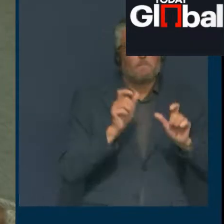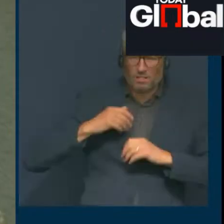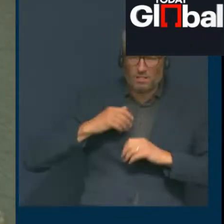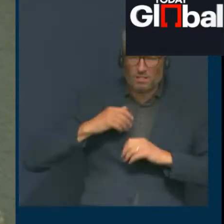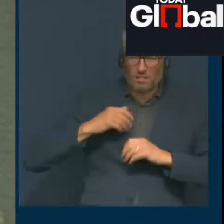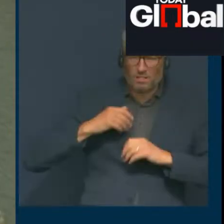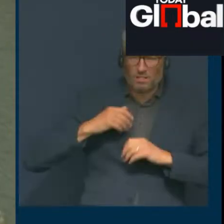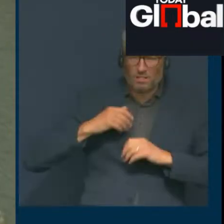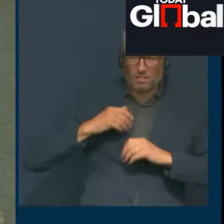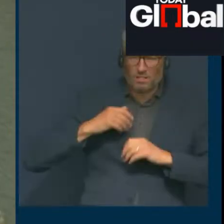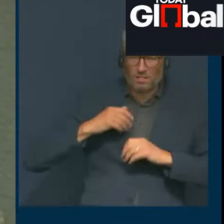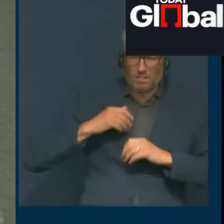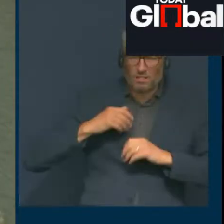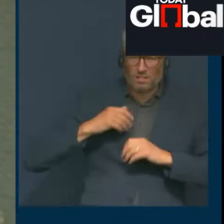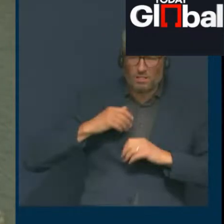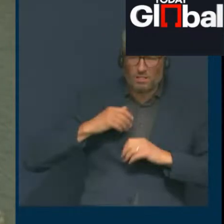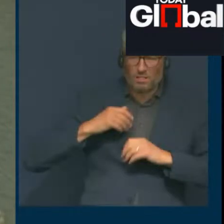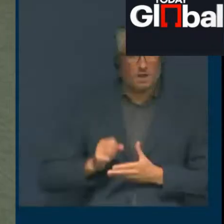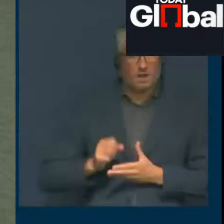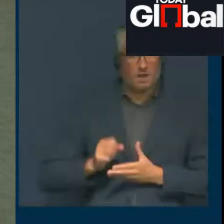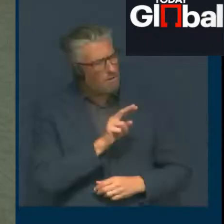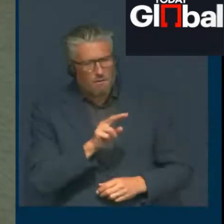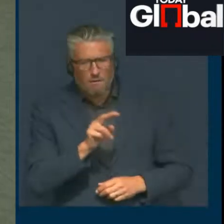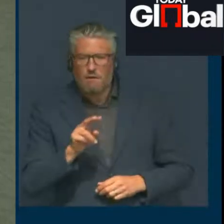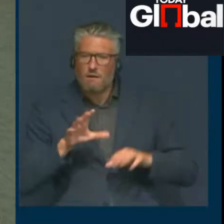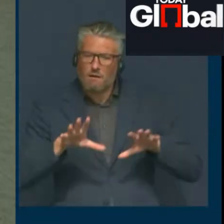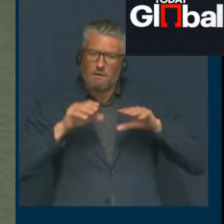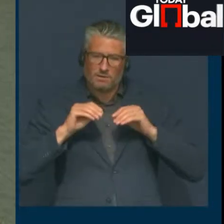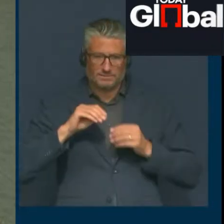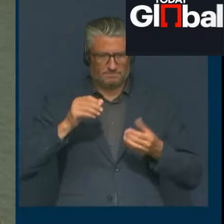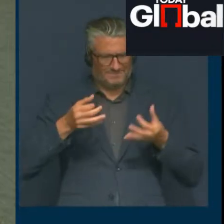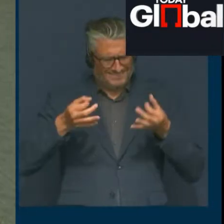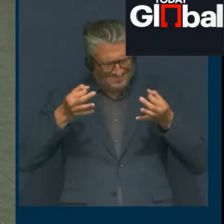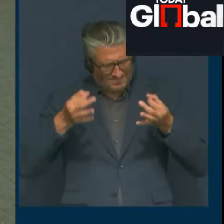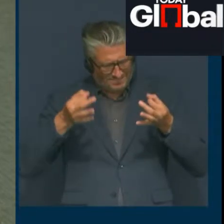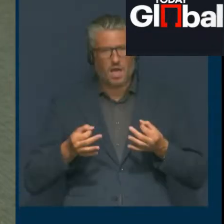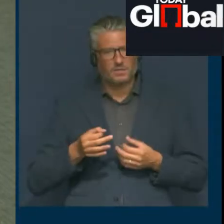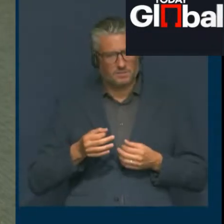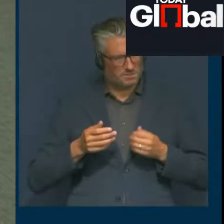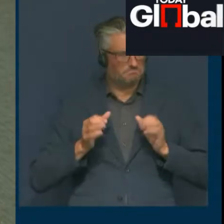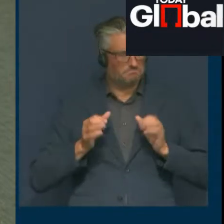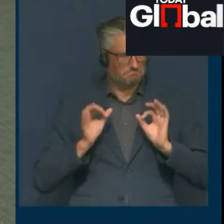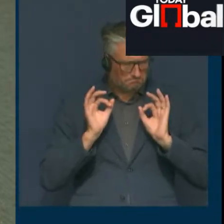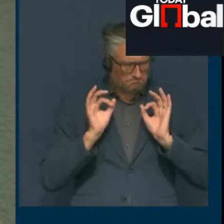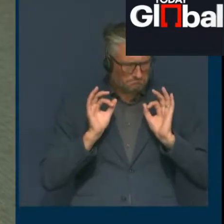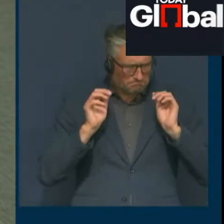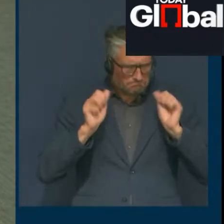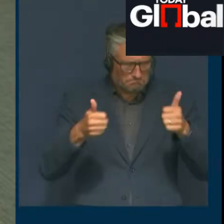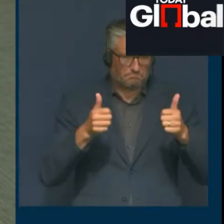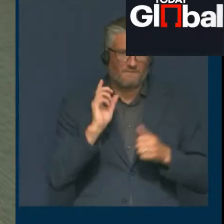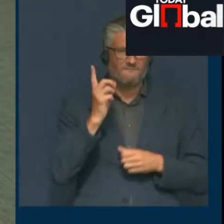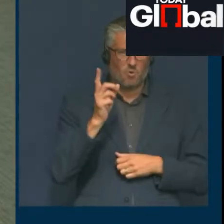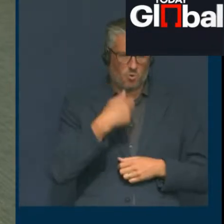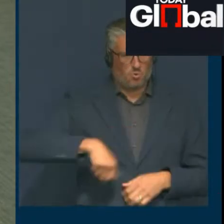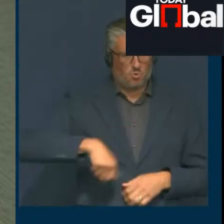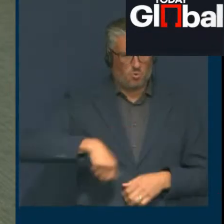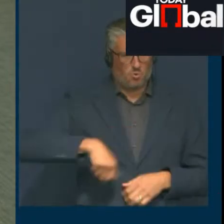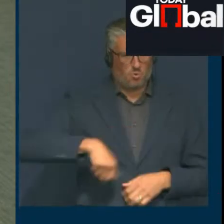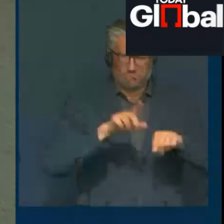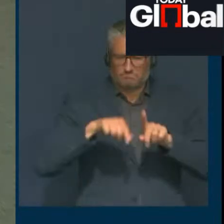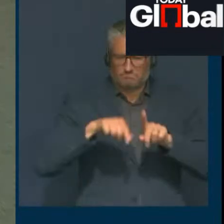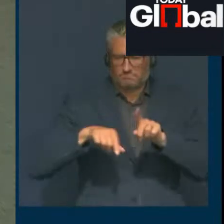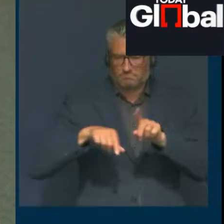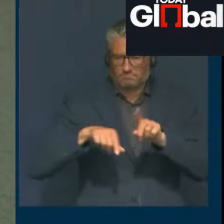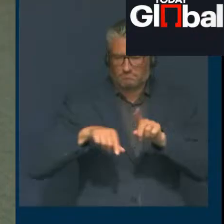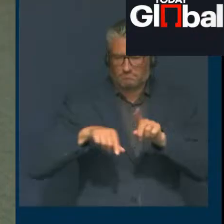this respect. I would also like to stress on my personal personal participation, as well as other